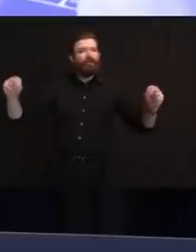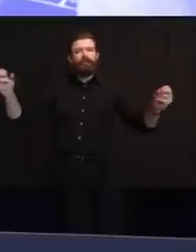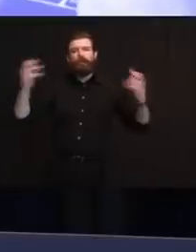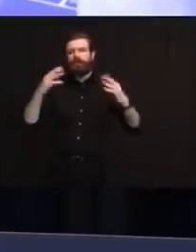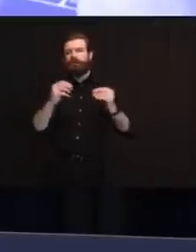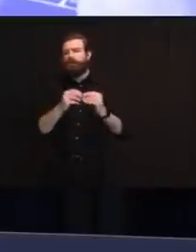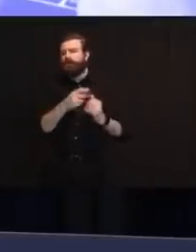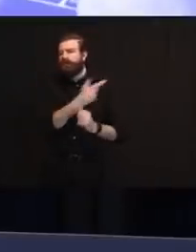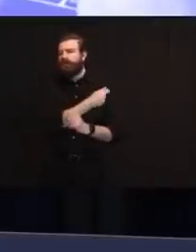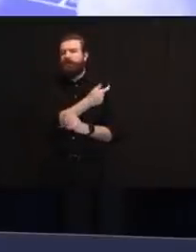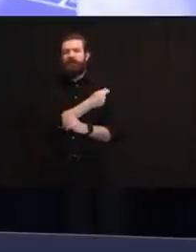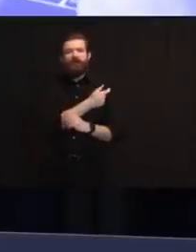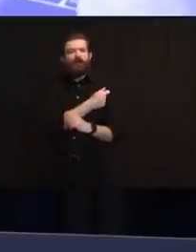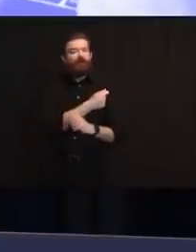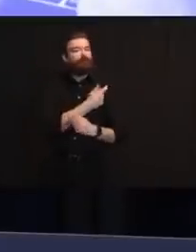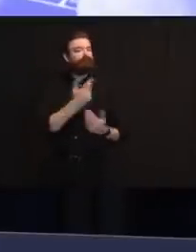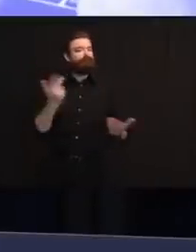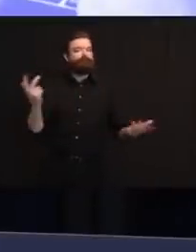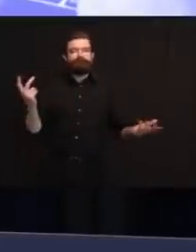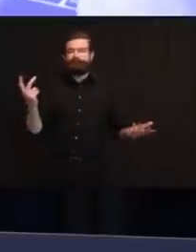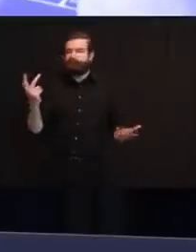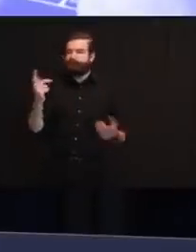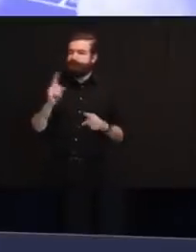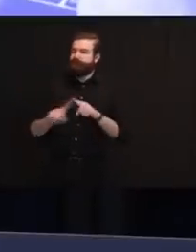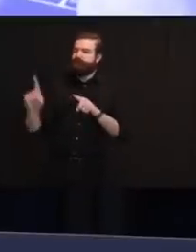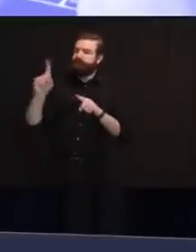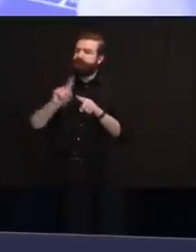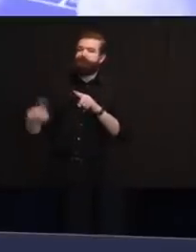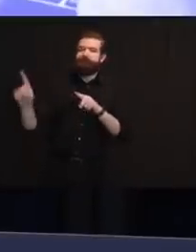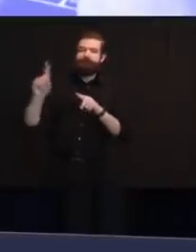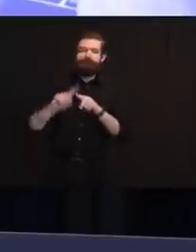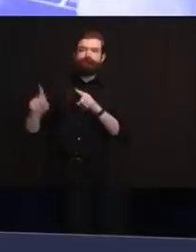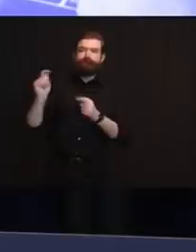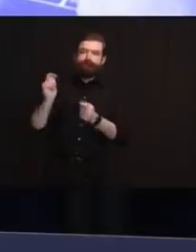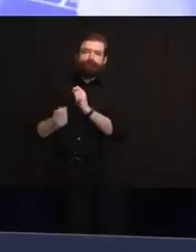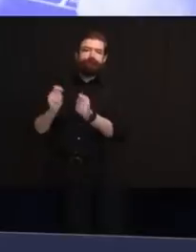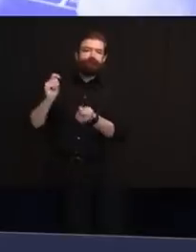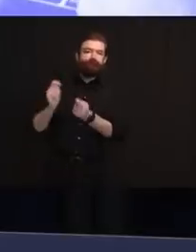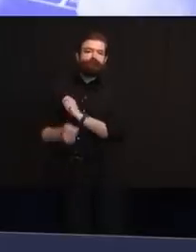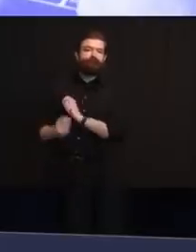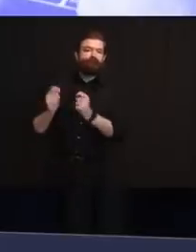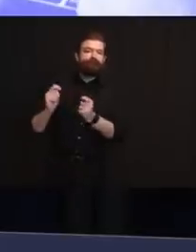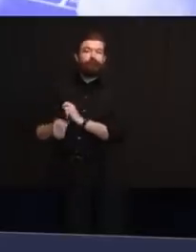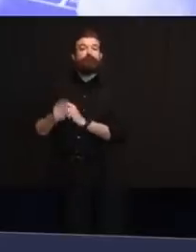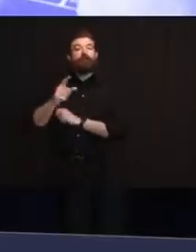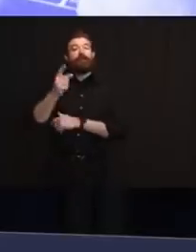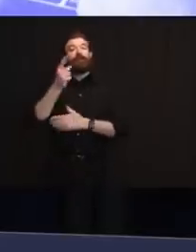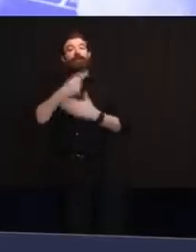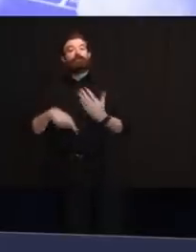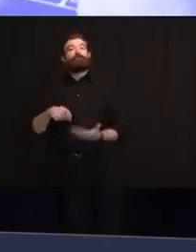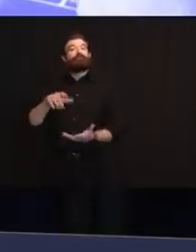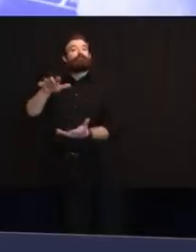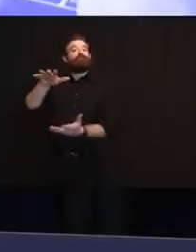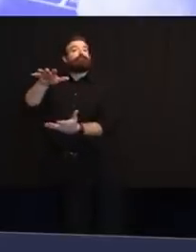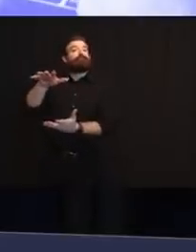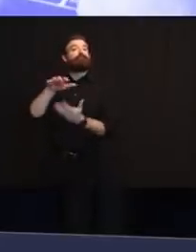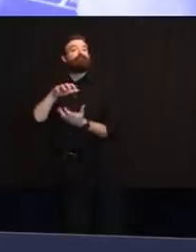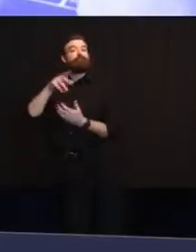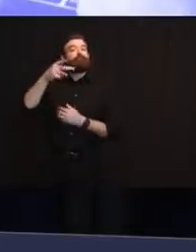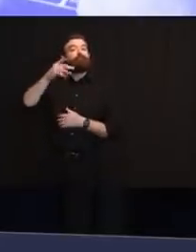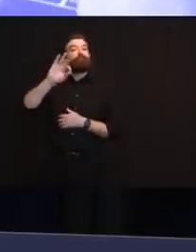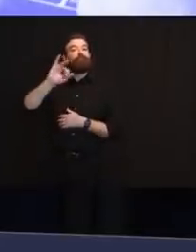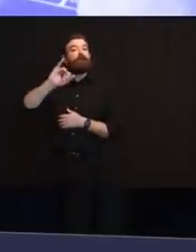expected second tranche of Pfizer doses for next week was expected to be